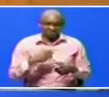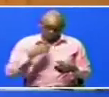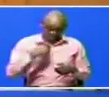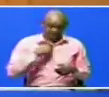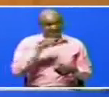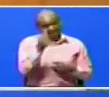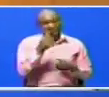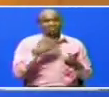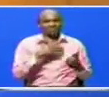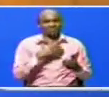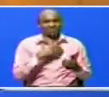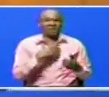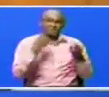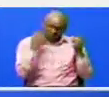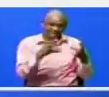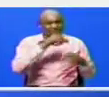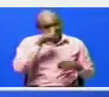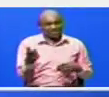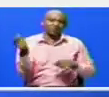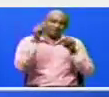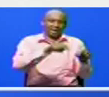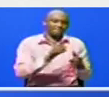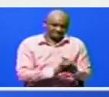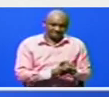be others. Many others will come after me.